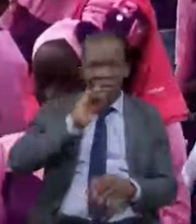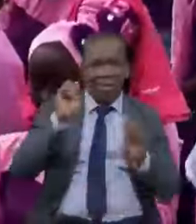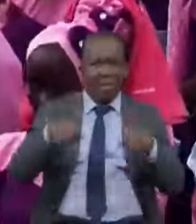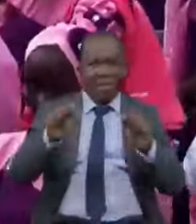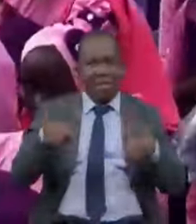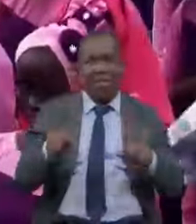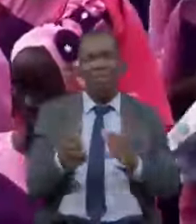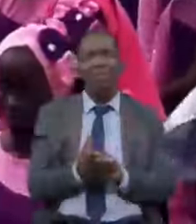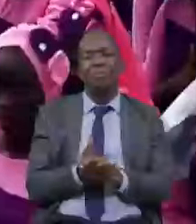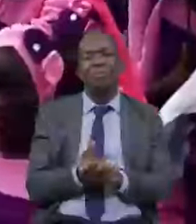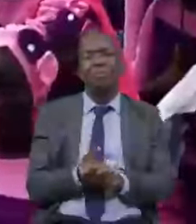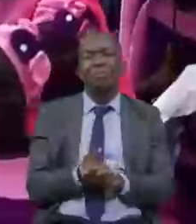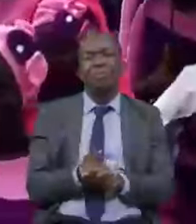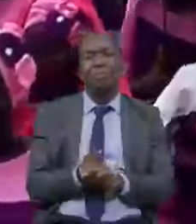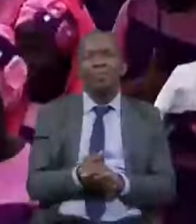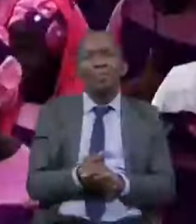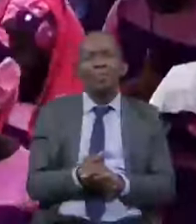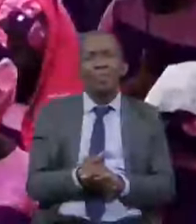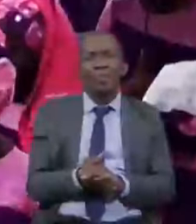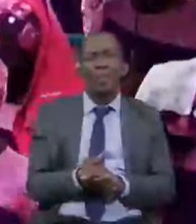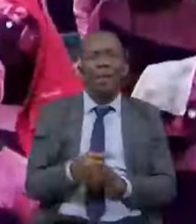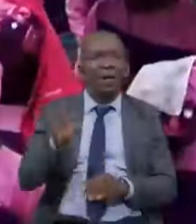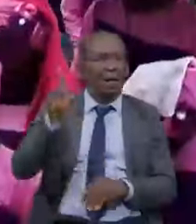and he has the perpetual ability.